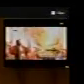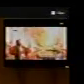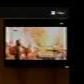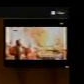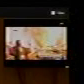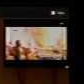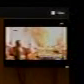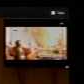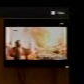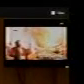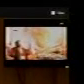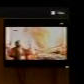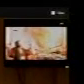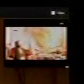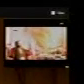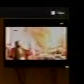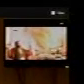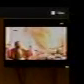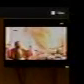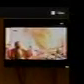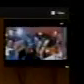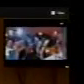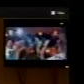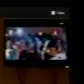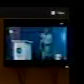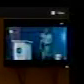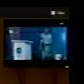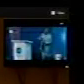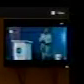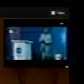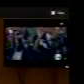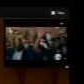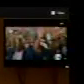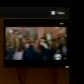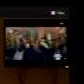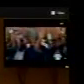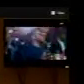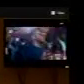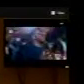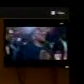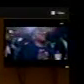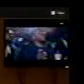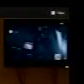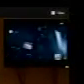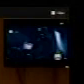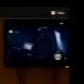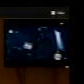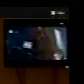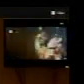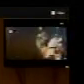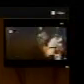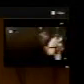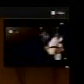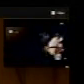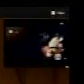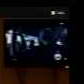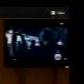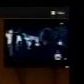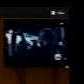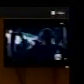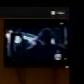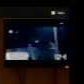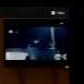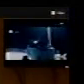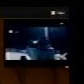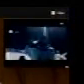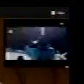believing man, the believing woman, they shall lay hands on the sick and they shall recover. If somebody